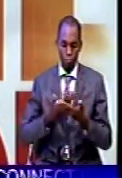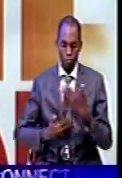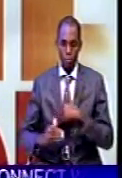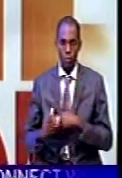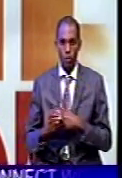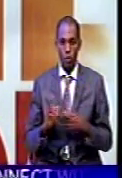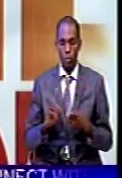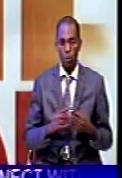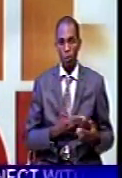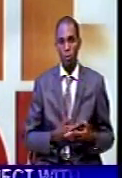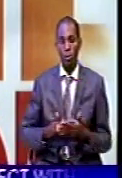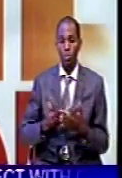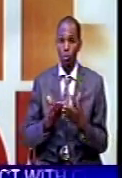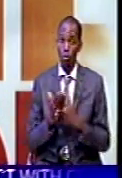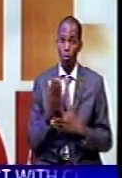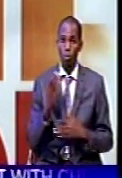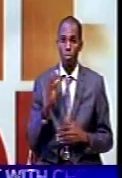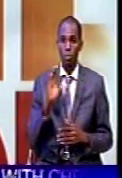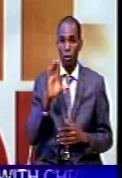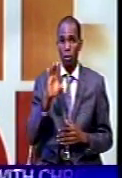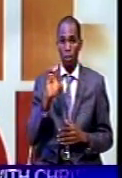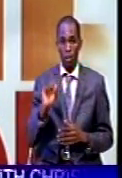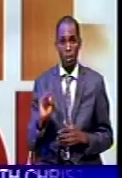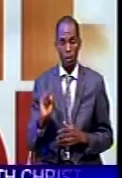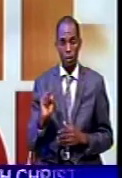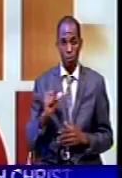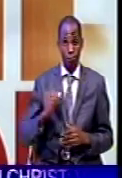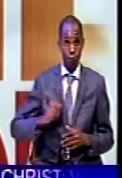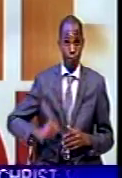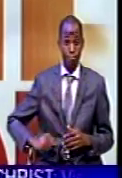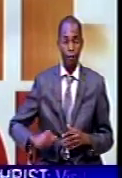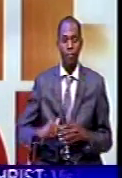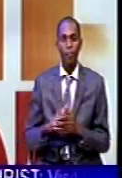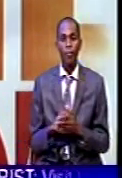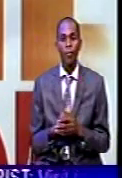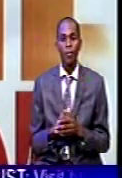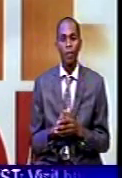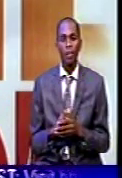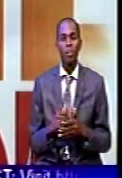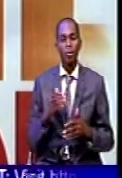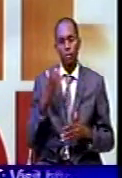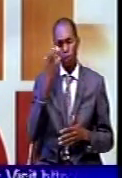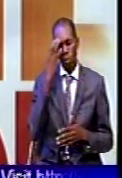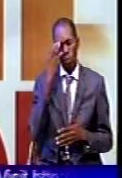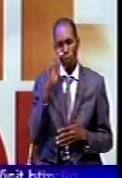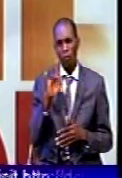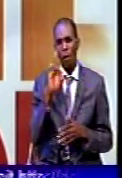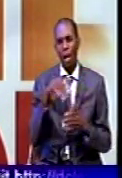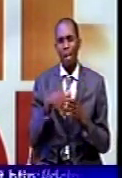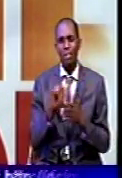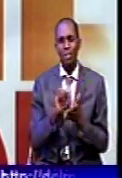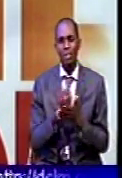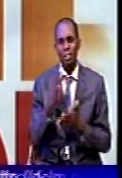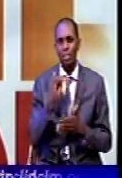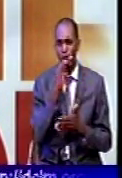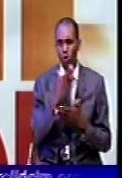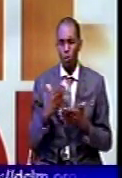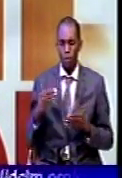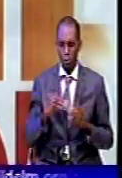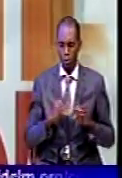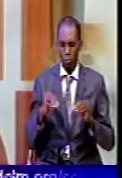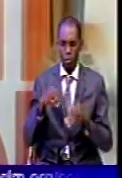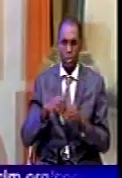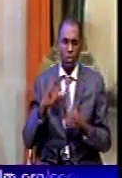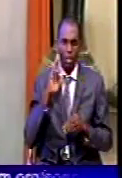After we noticed it, less than a month, I went back to the clinic. I told the doctor that I'm noticing something moving in my tummy towards the